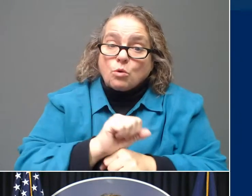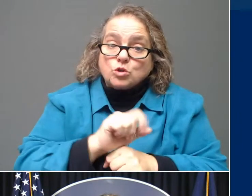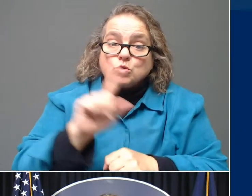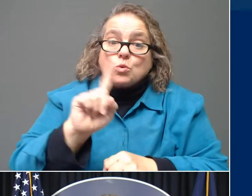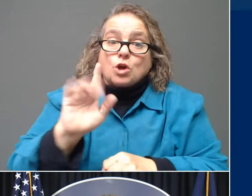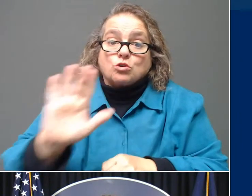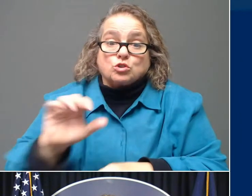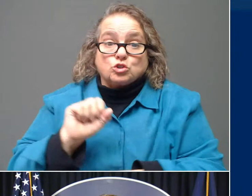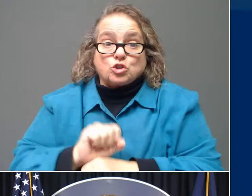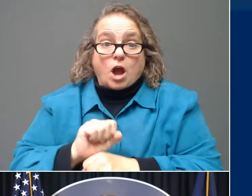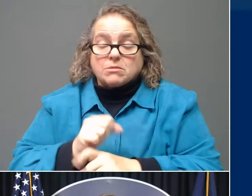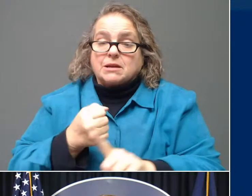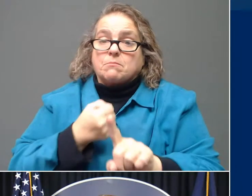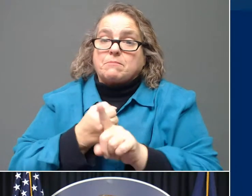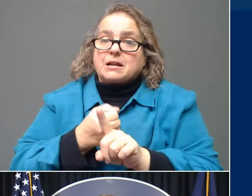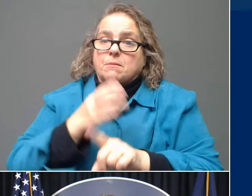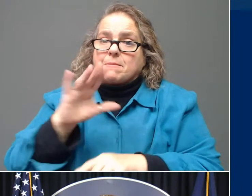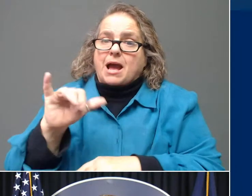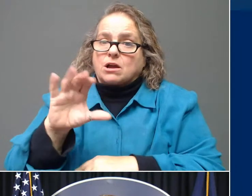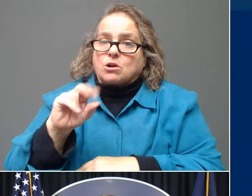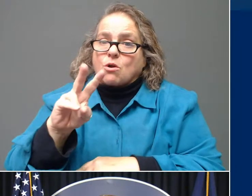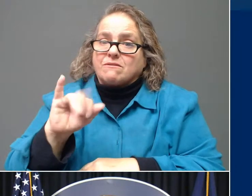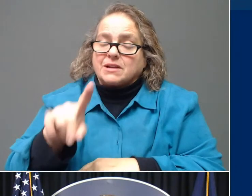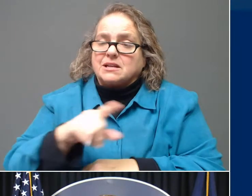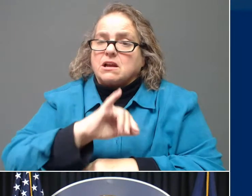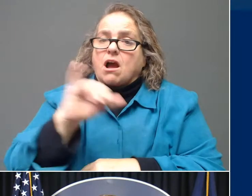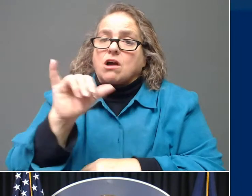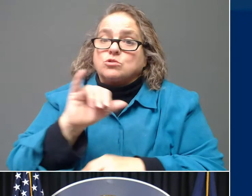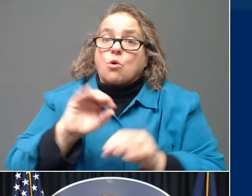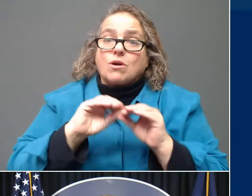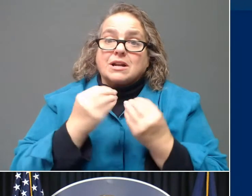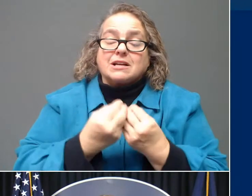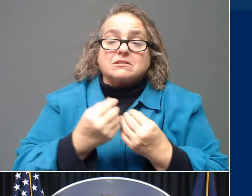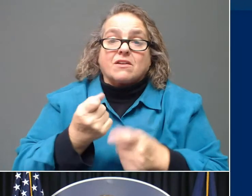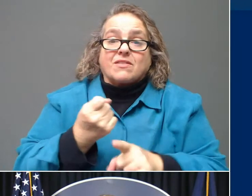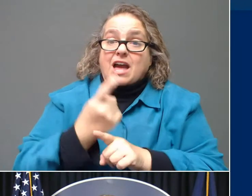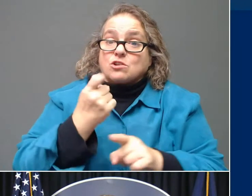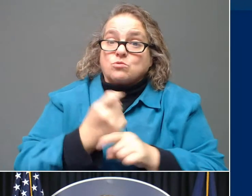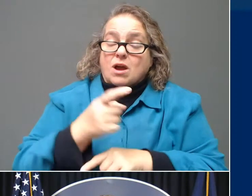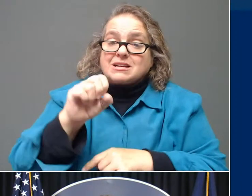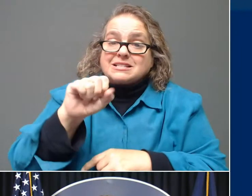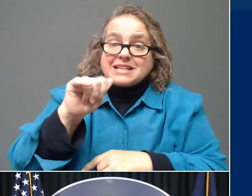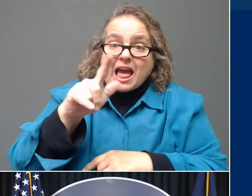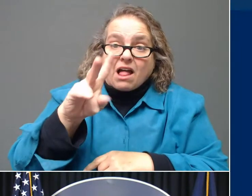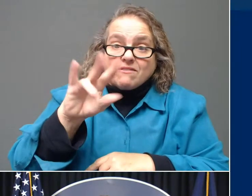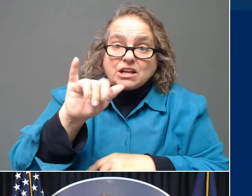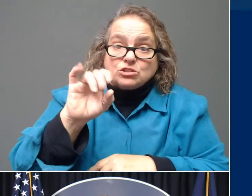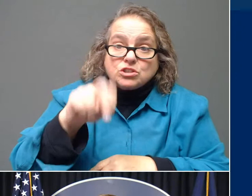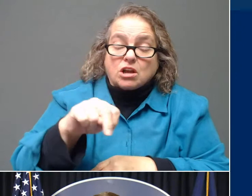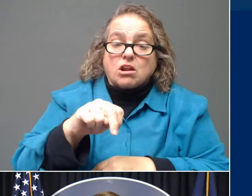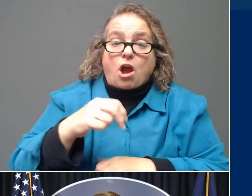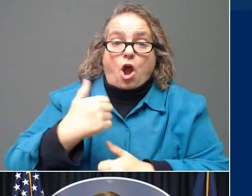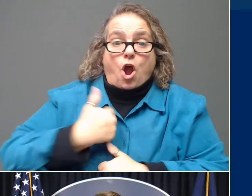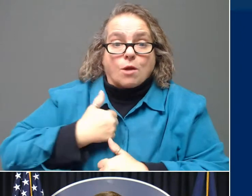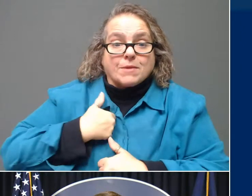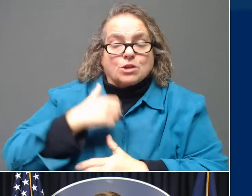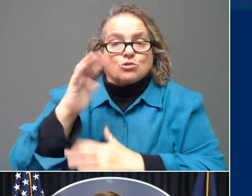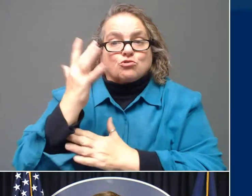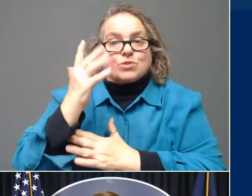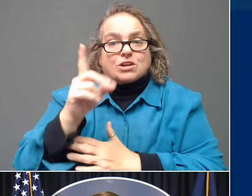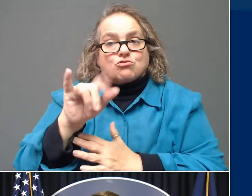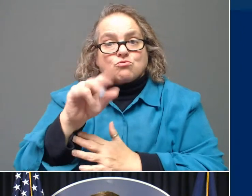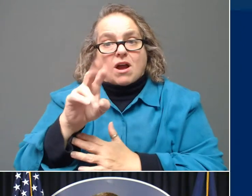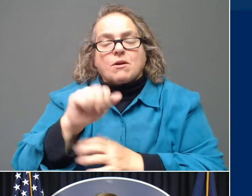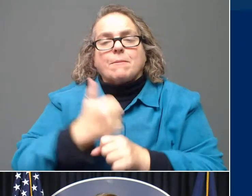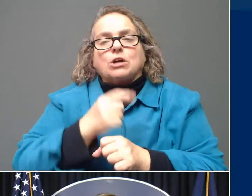pandemic. He also organized the annual Salvation Army's Angel Tree Drive for OIT, making sure every Kentucky family had something